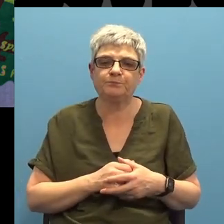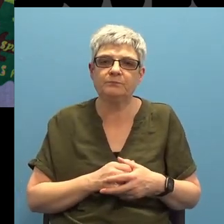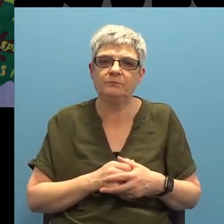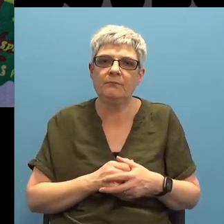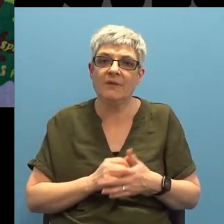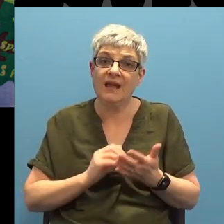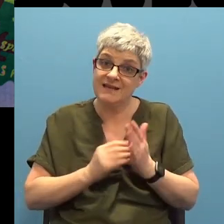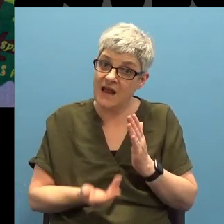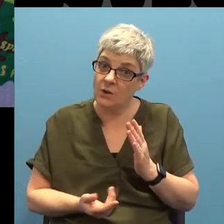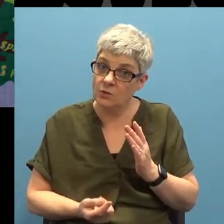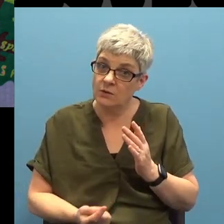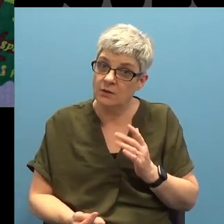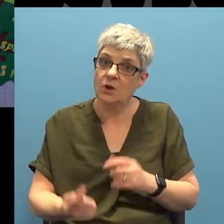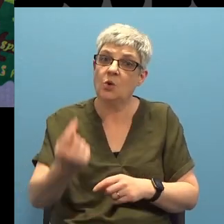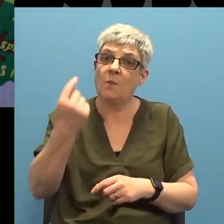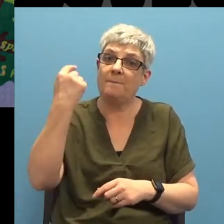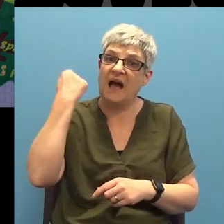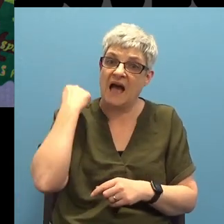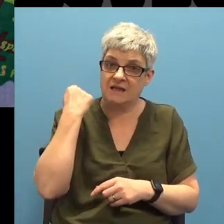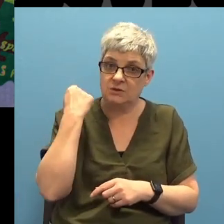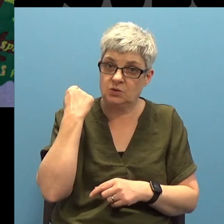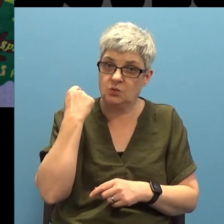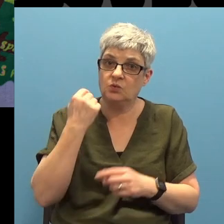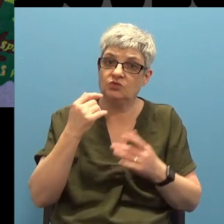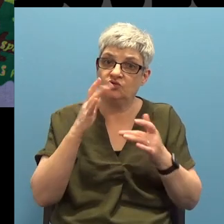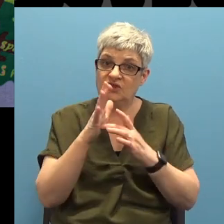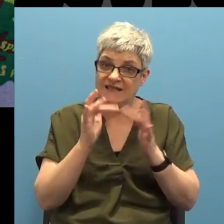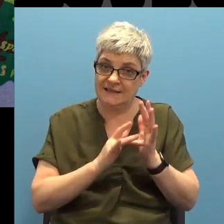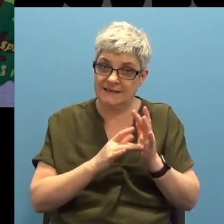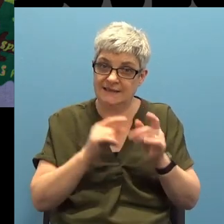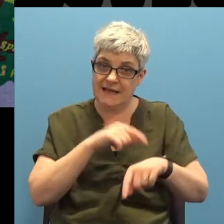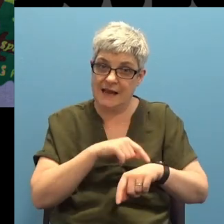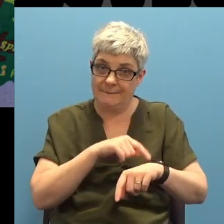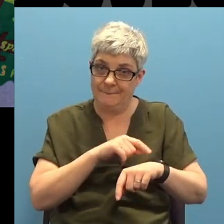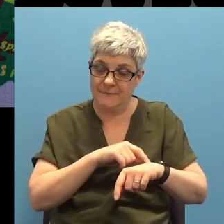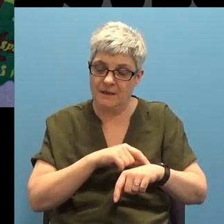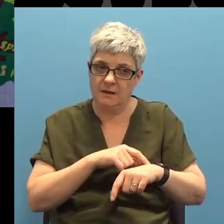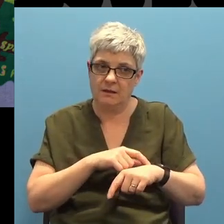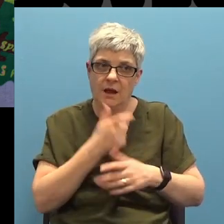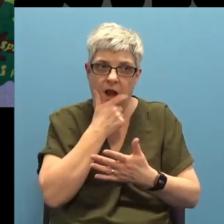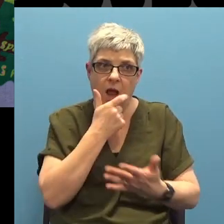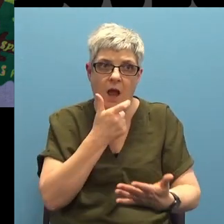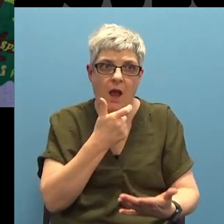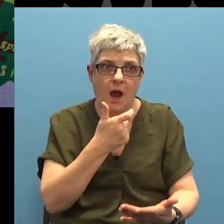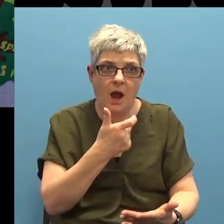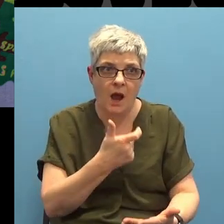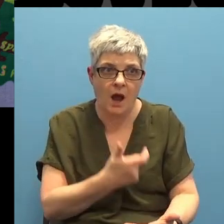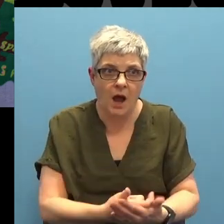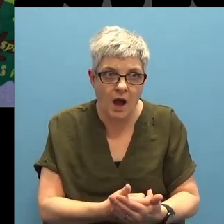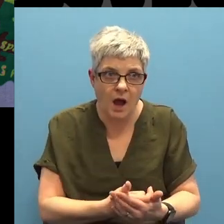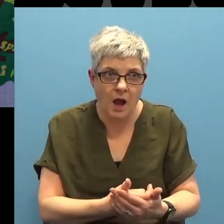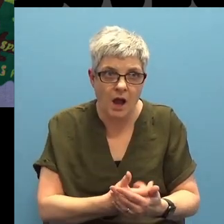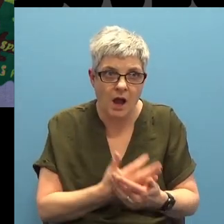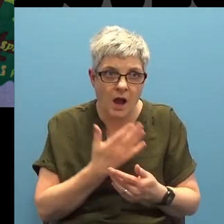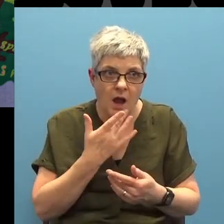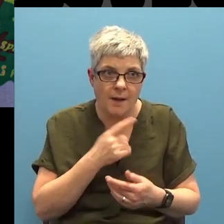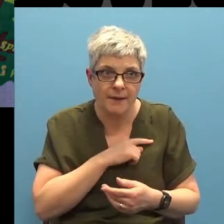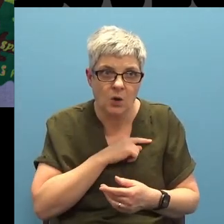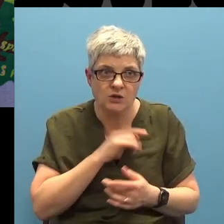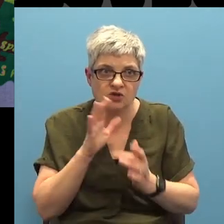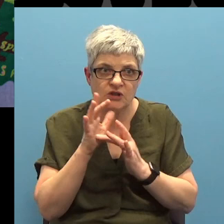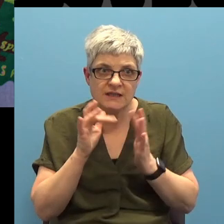And now let me take you back to that congregation in Jesus' time, sitting with their mouths open after Jesus had just